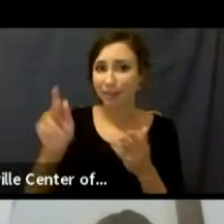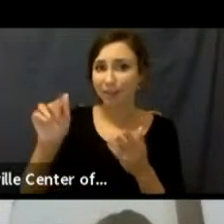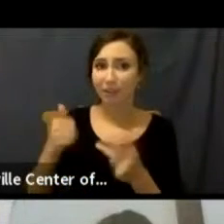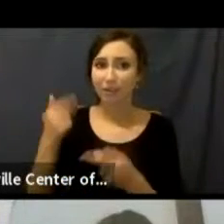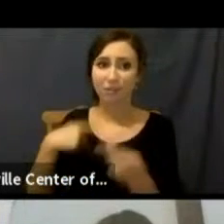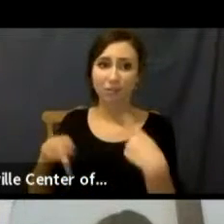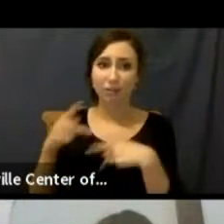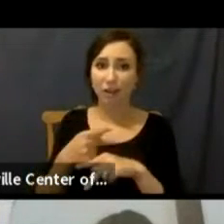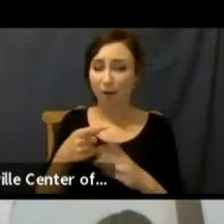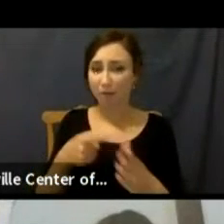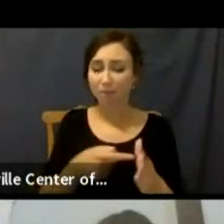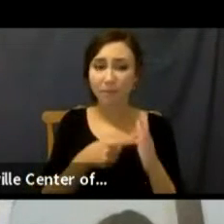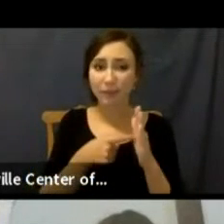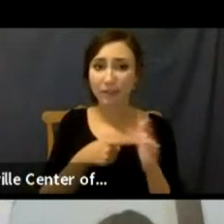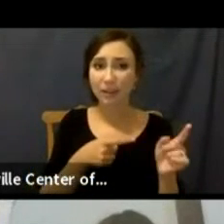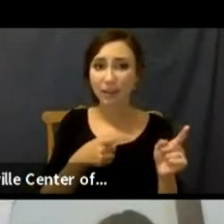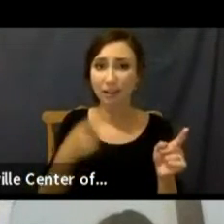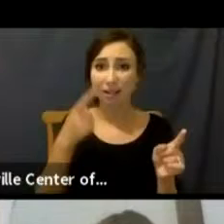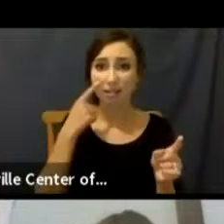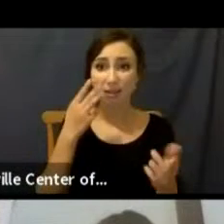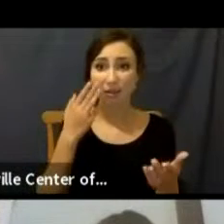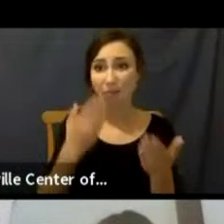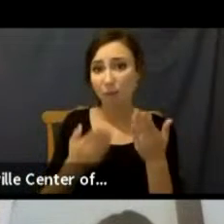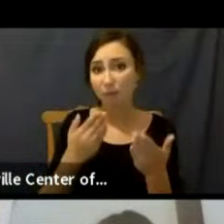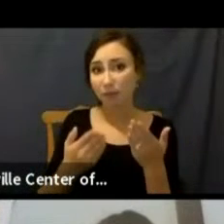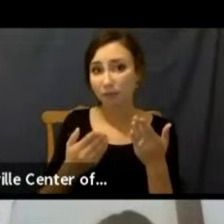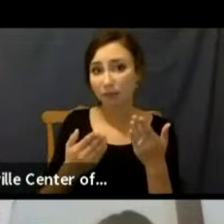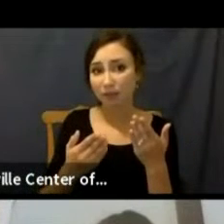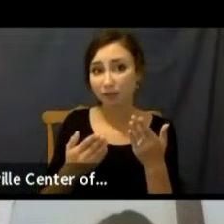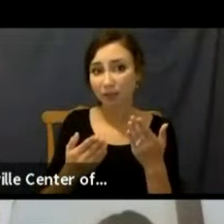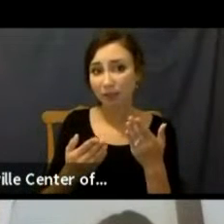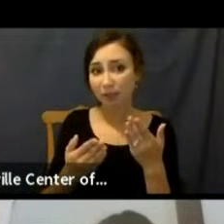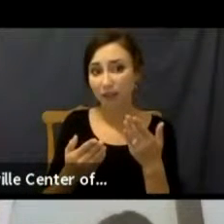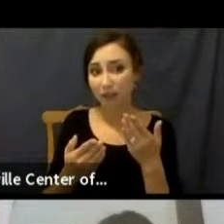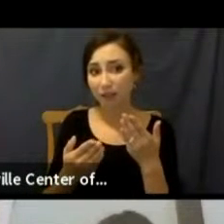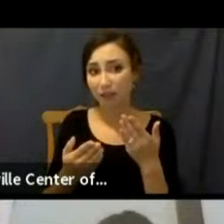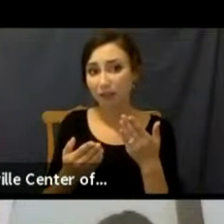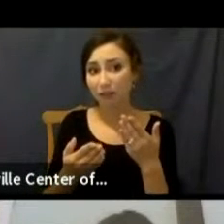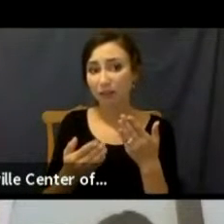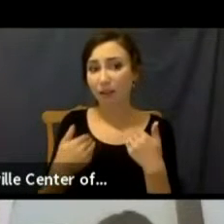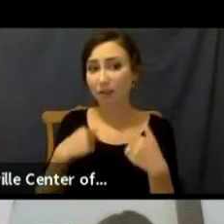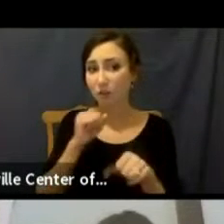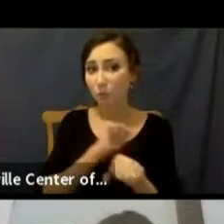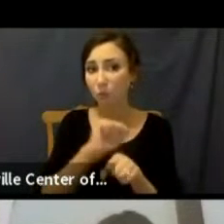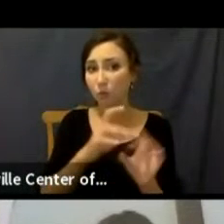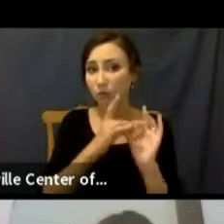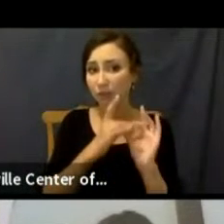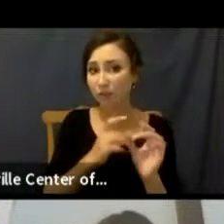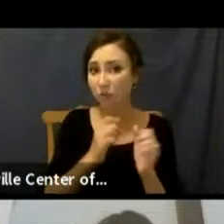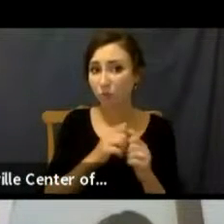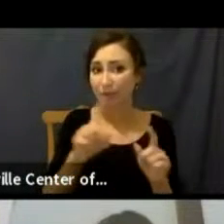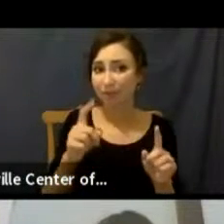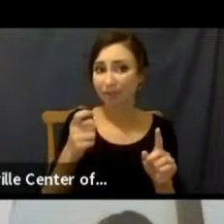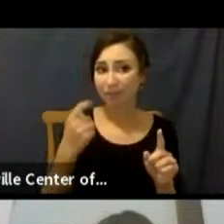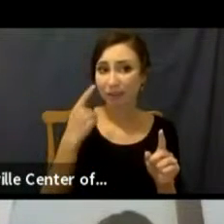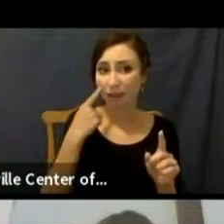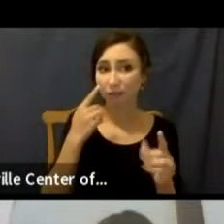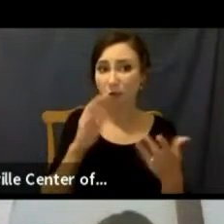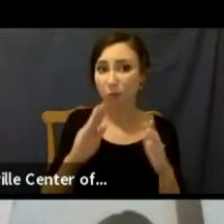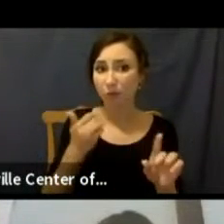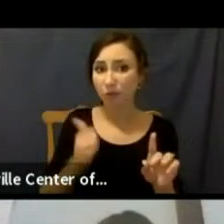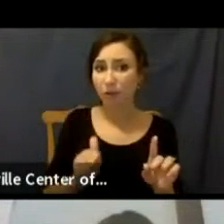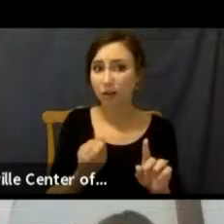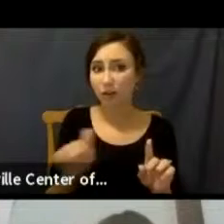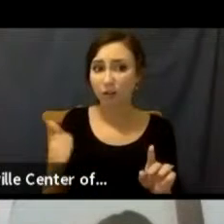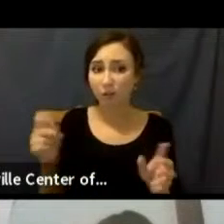I think probably the Board of Health in Nashville probably has more of a relationship with the governor's office than anybody else, just because of